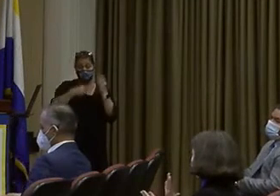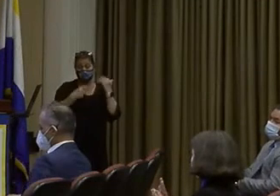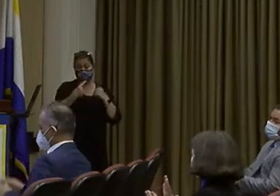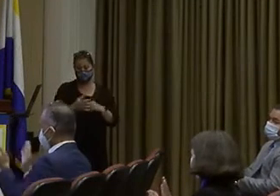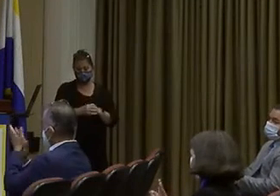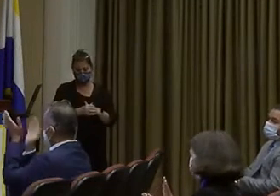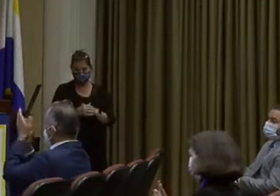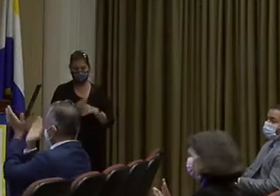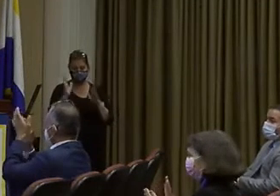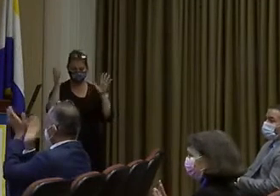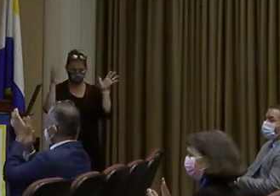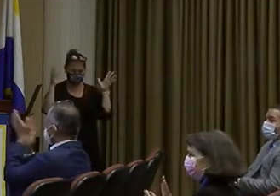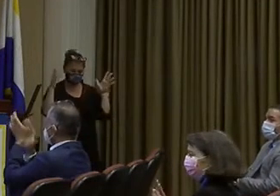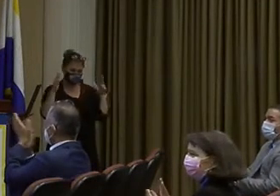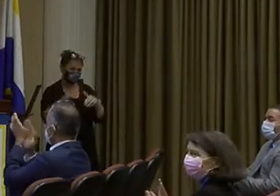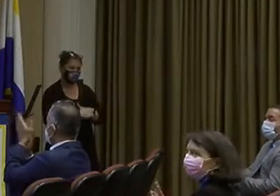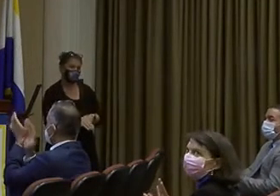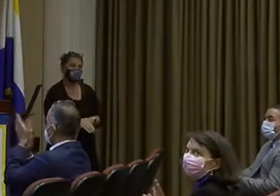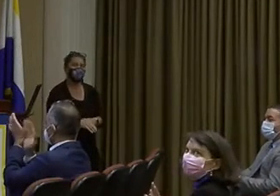said.